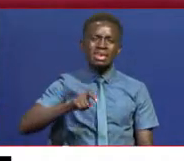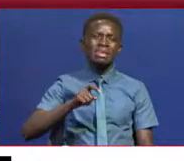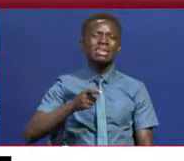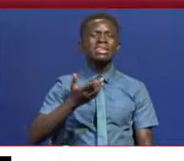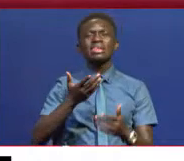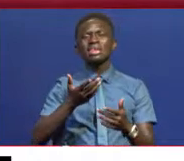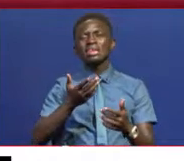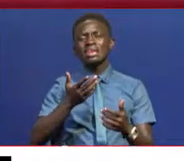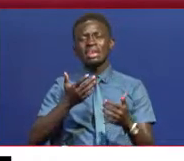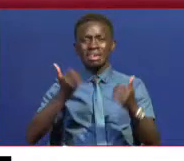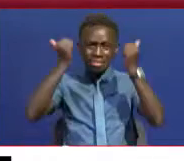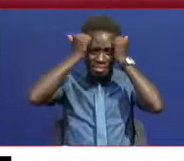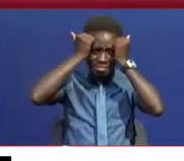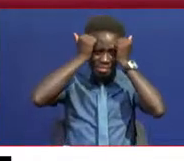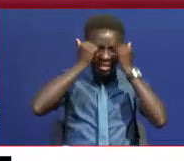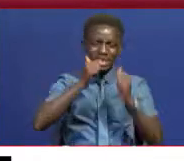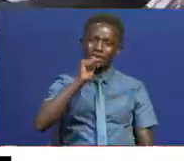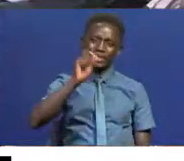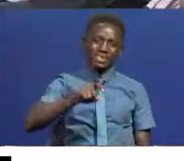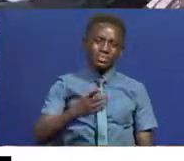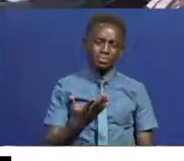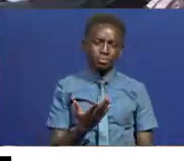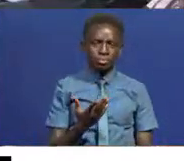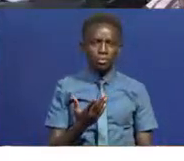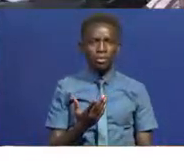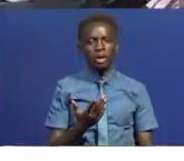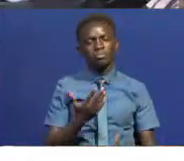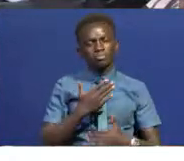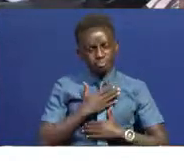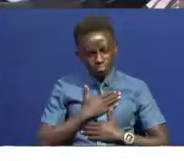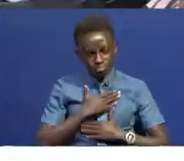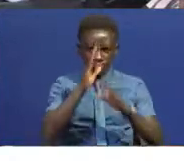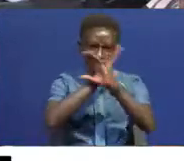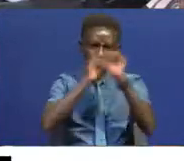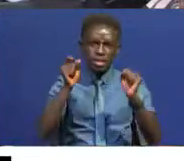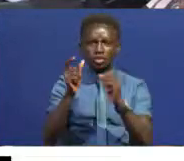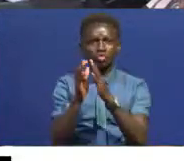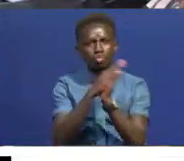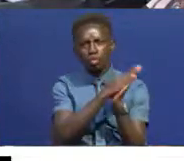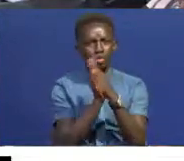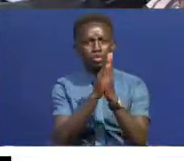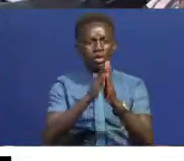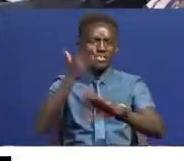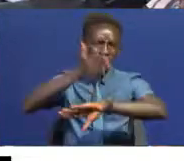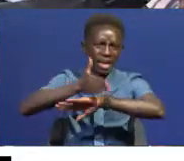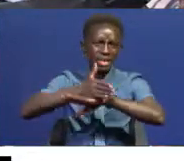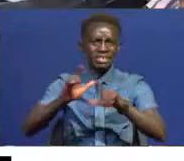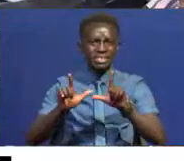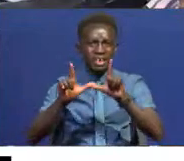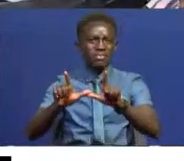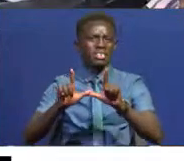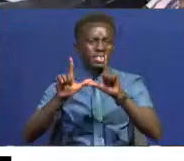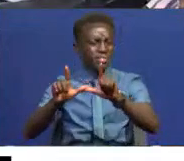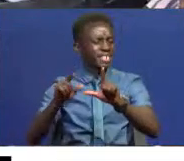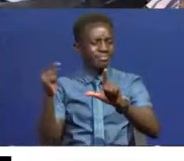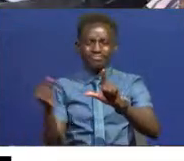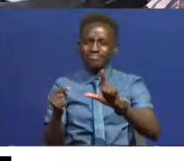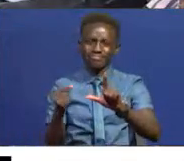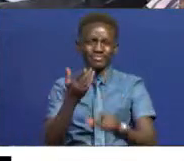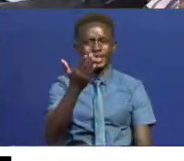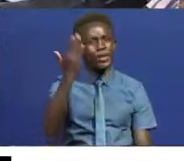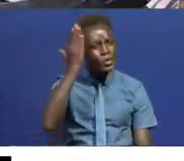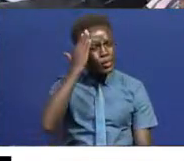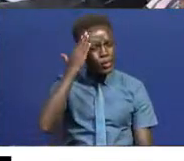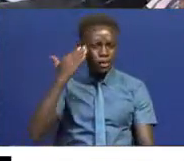So, your excellency, this issue of face certificates, you have been known in